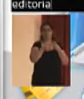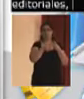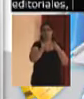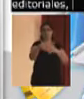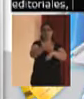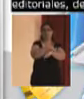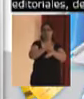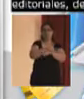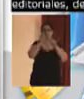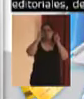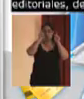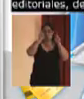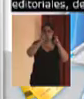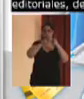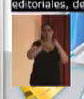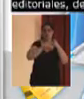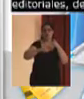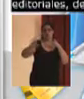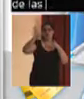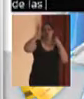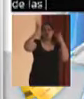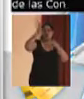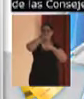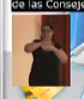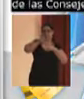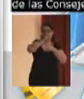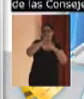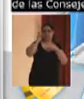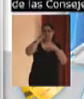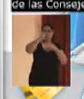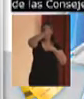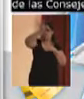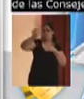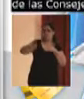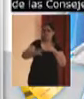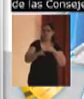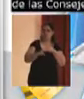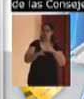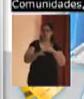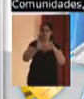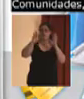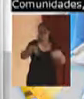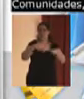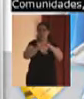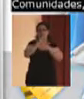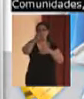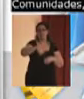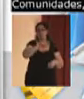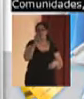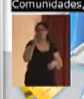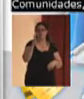the publishing companies, Ministry of Education, and in the different autonomous communities are